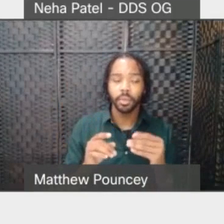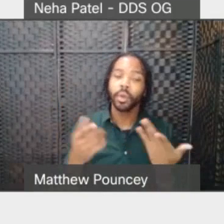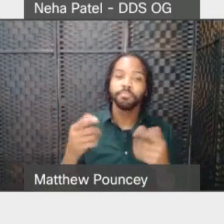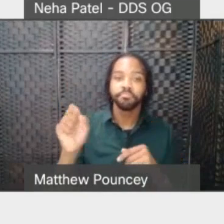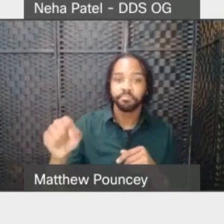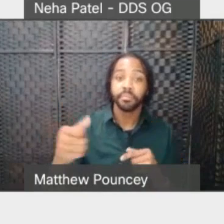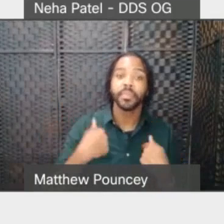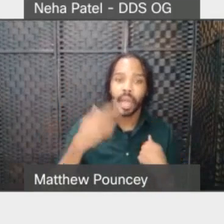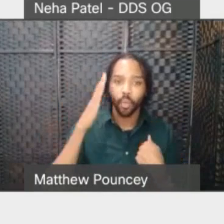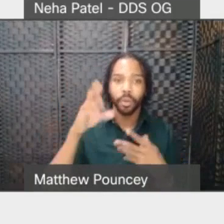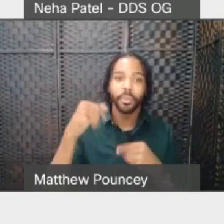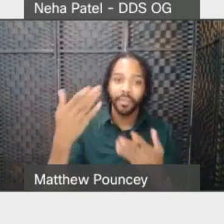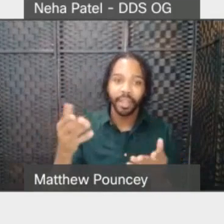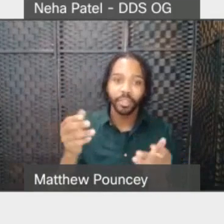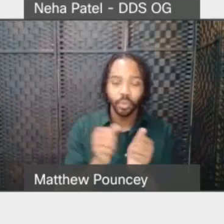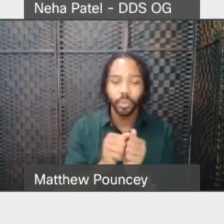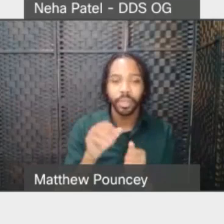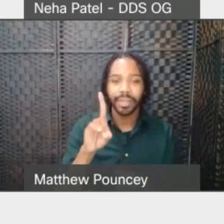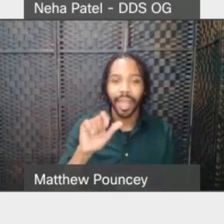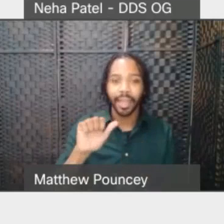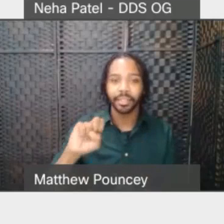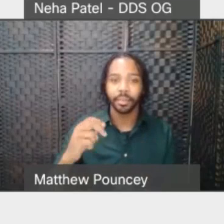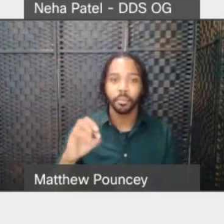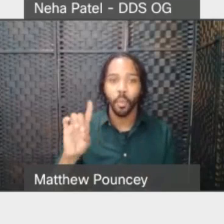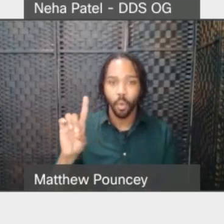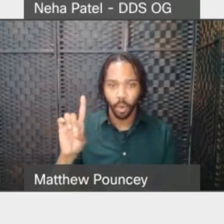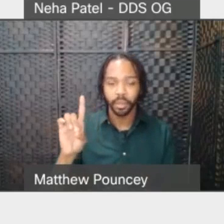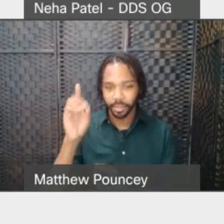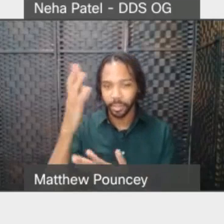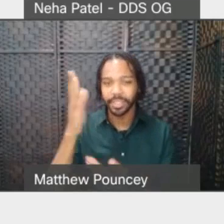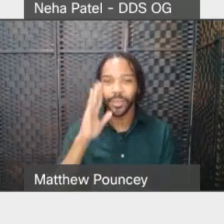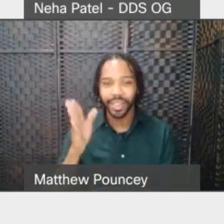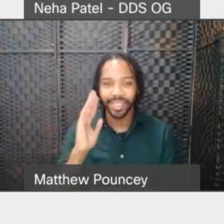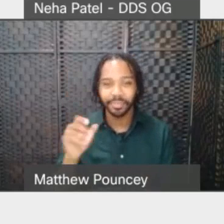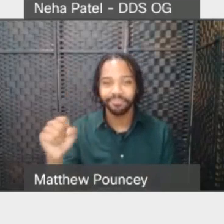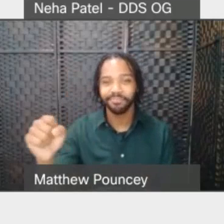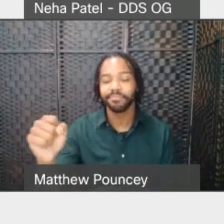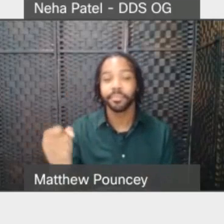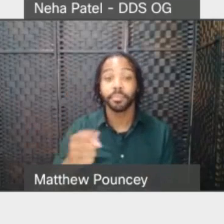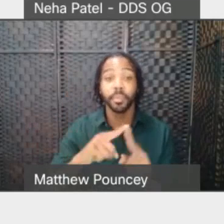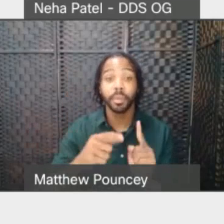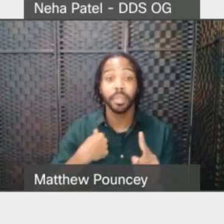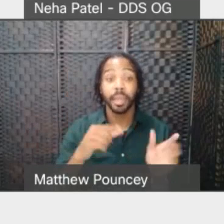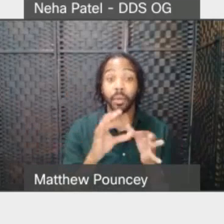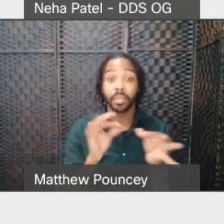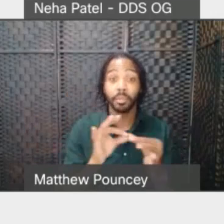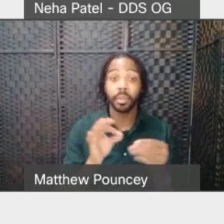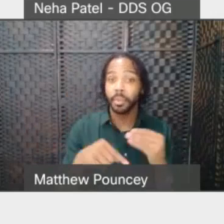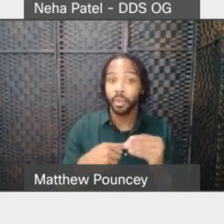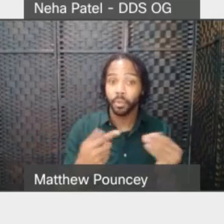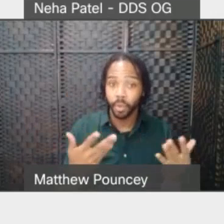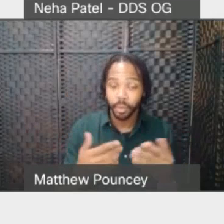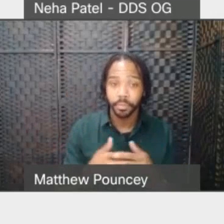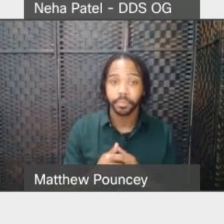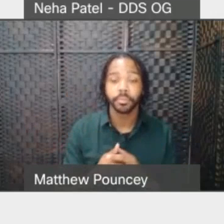provide you with a dashboard for exemptions, yes. What I was referring to was